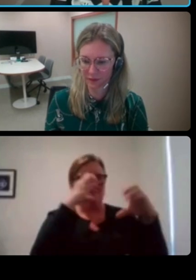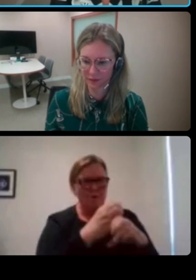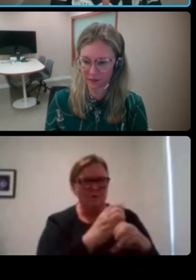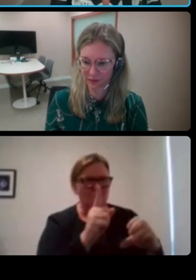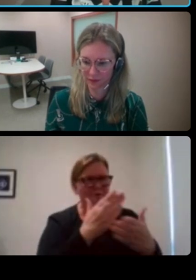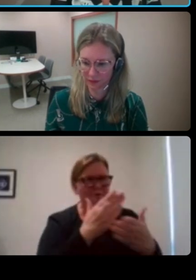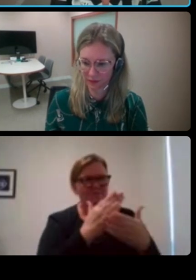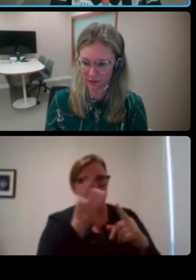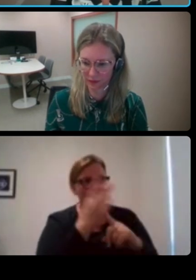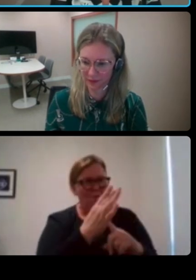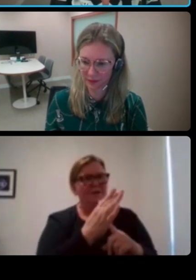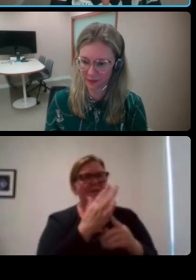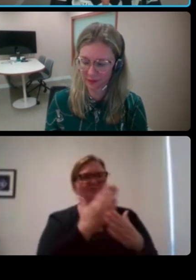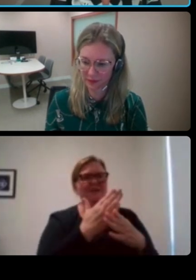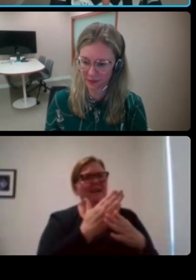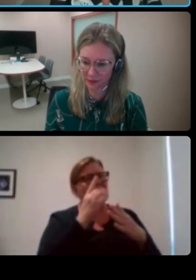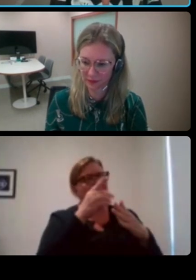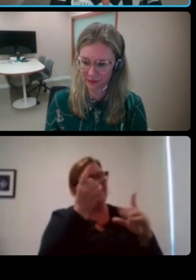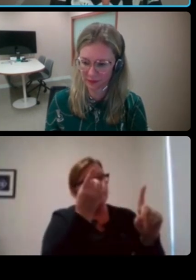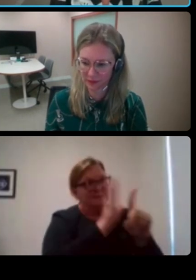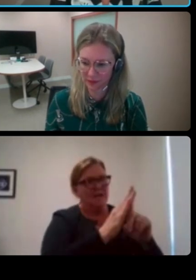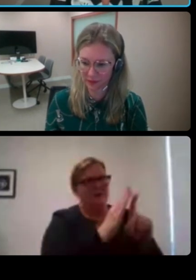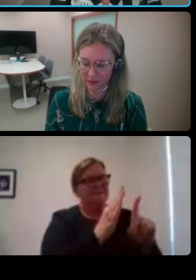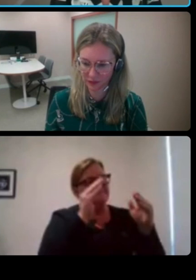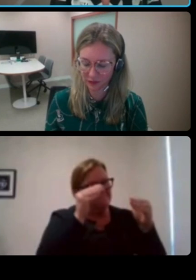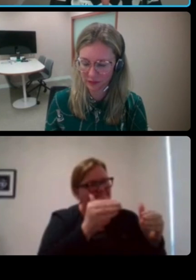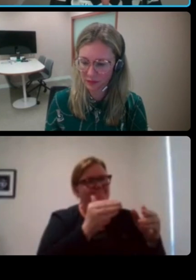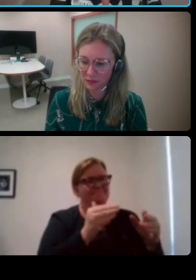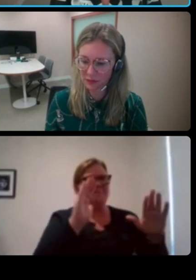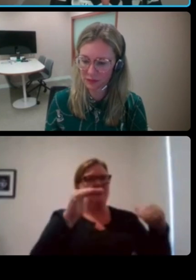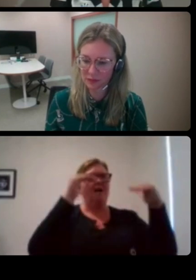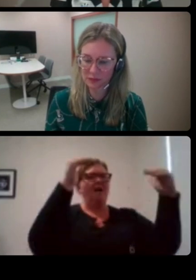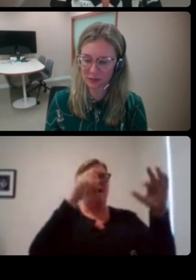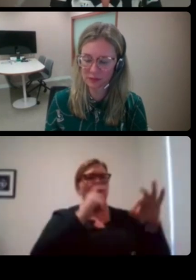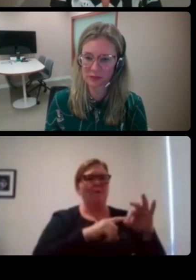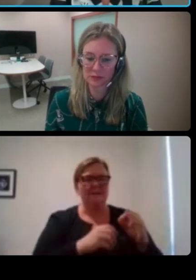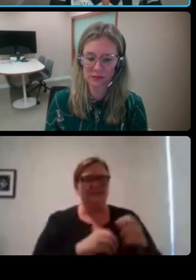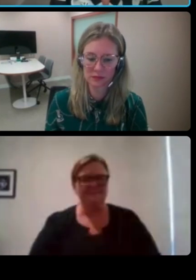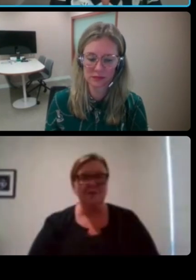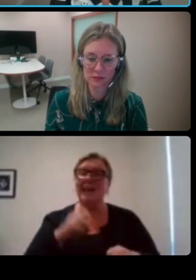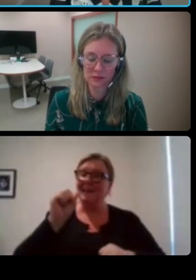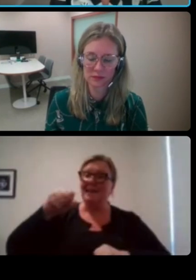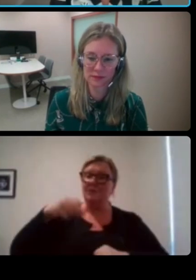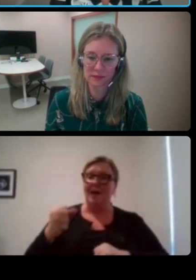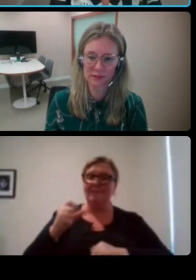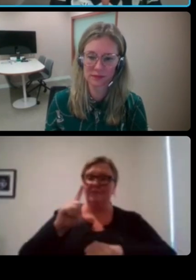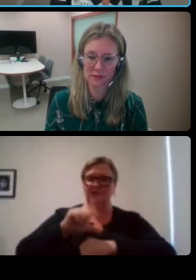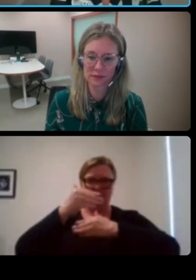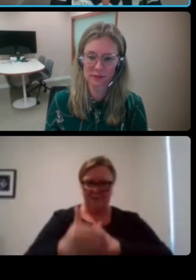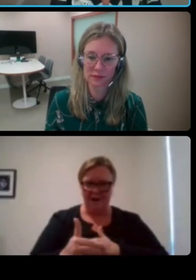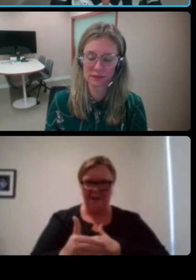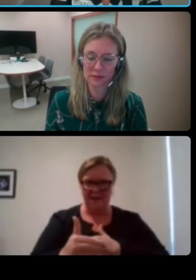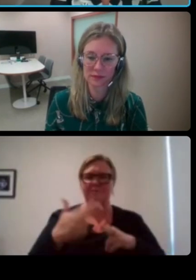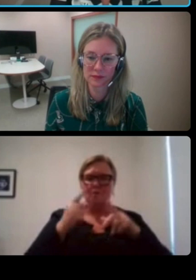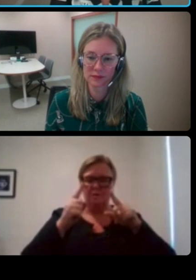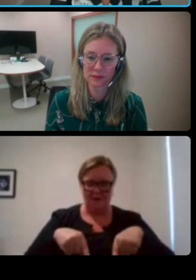matters and to really strive for high quality care. So we do have time frames. I think we all recognise that